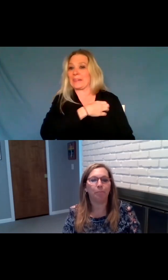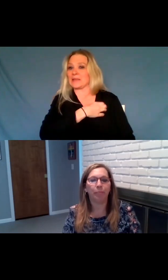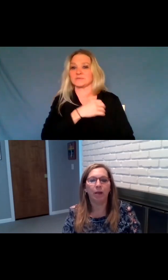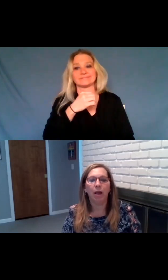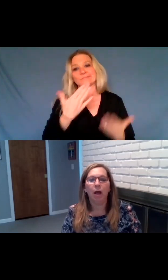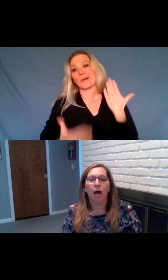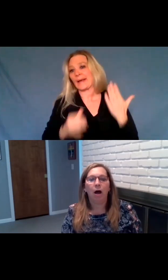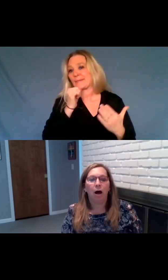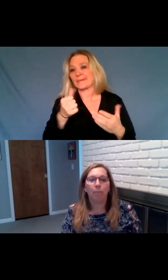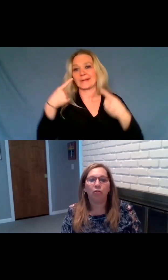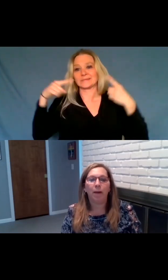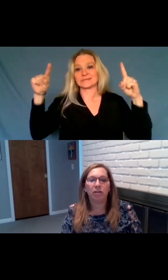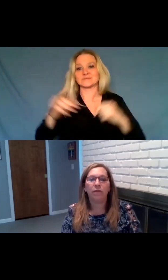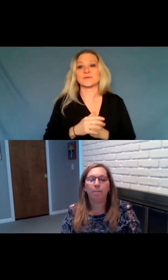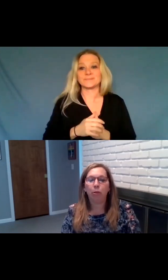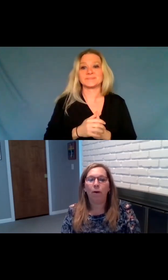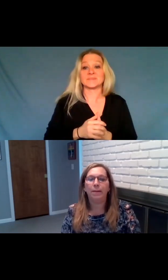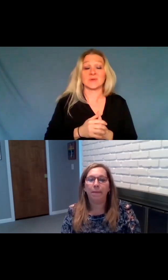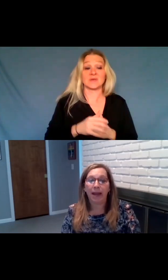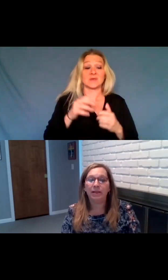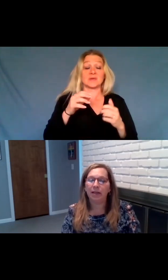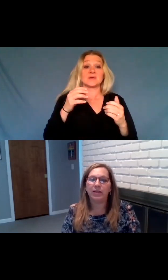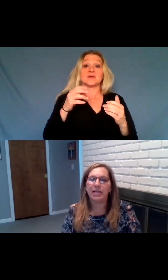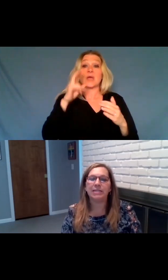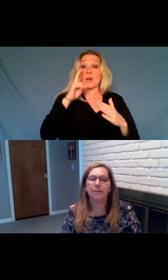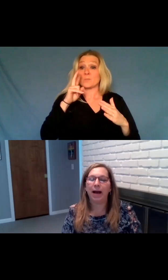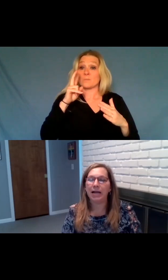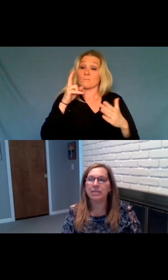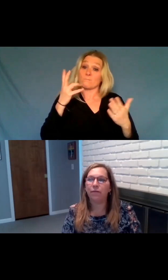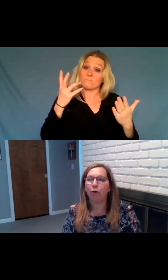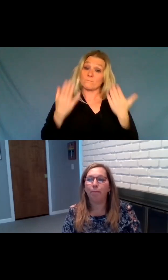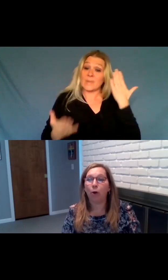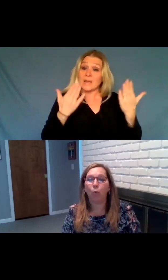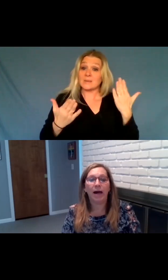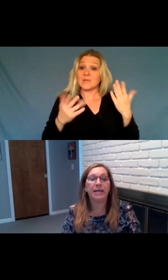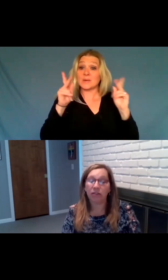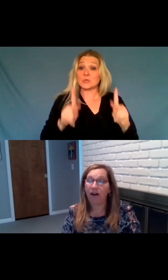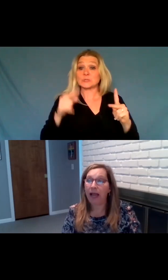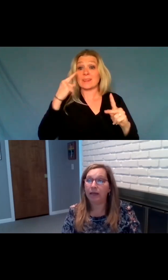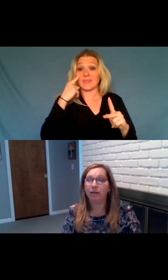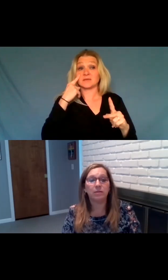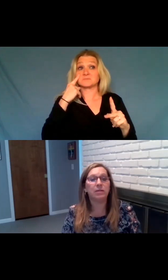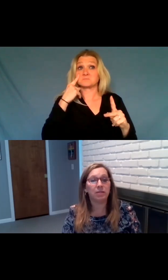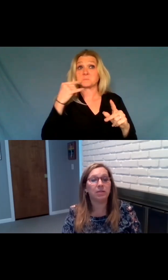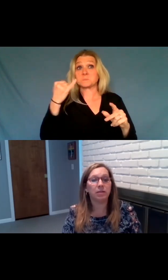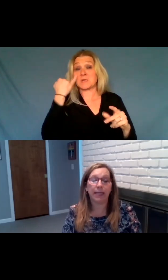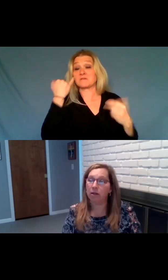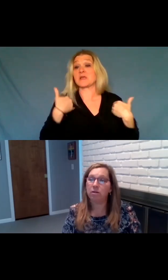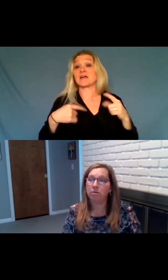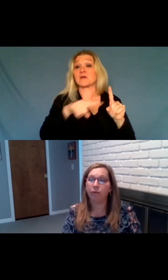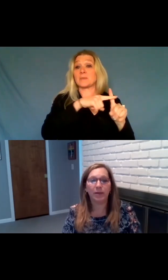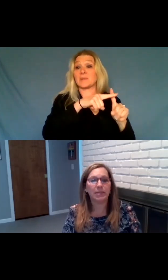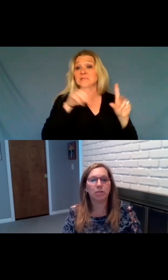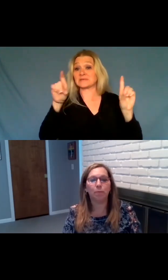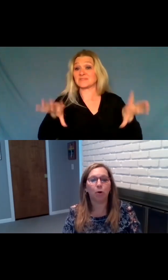successful. A prospective employee may believe that testing positive for marijuana is fine since it's